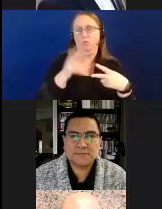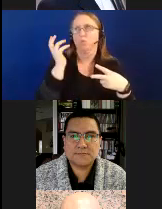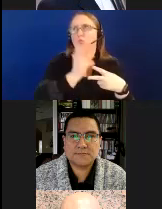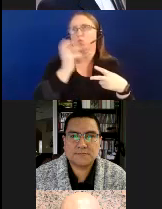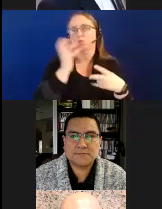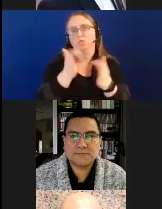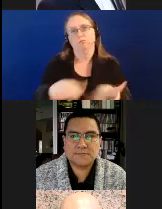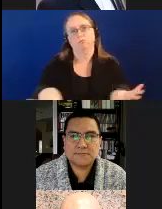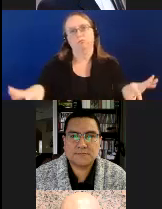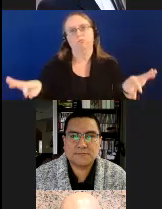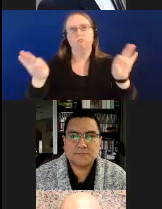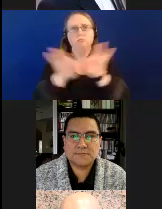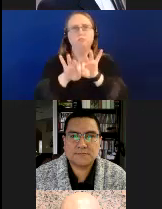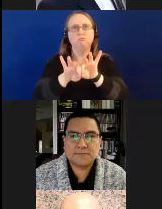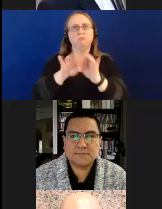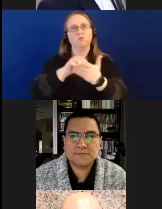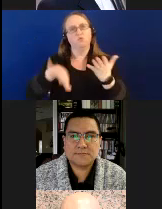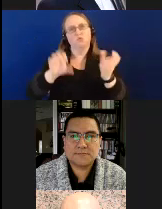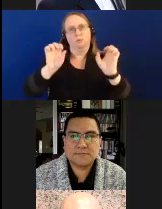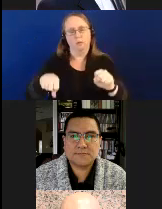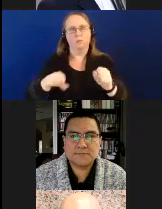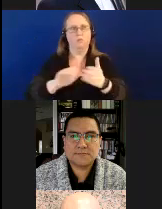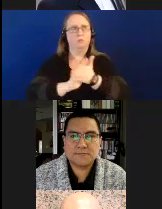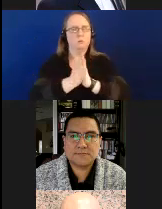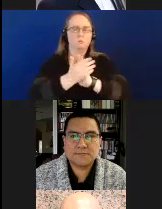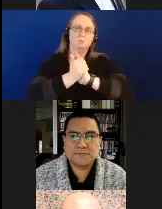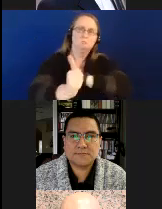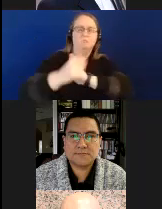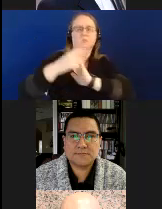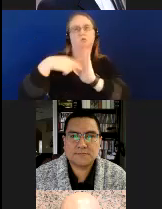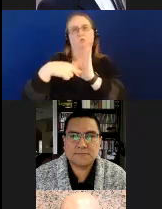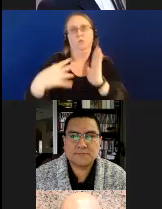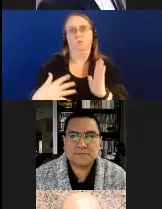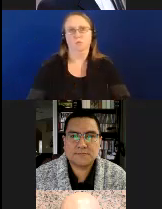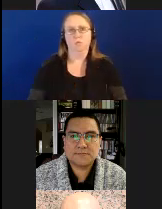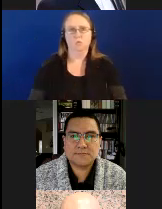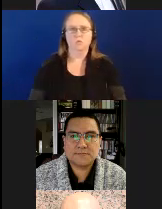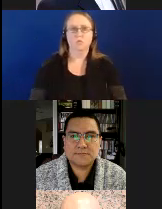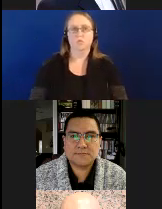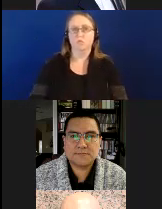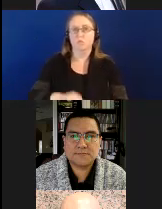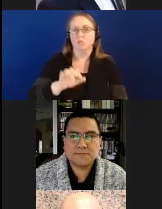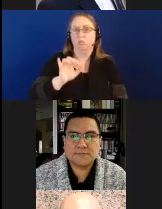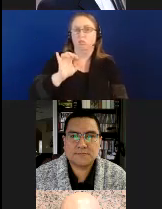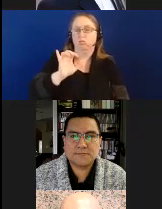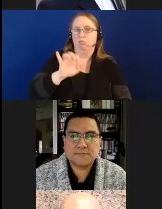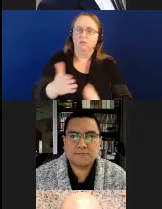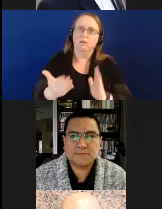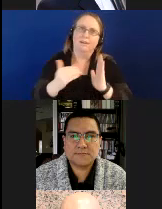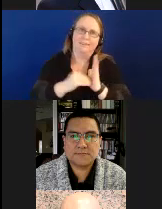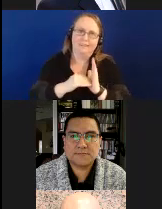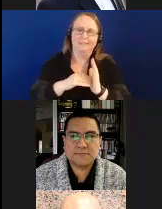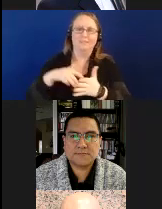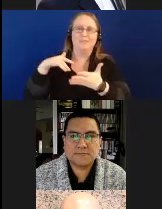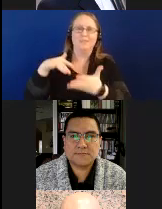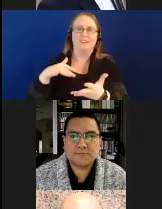important for students to become good literate readers. And so this is something that, again, with the studies, there's been